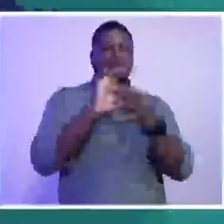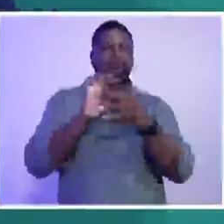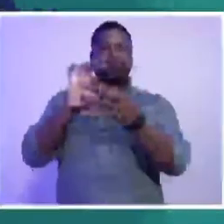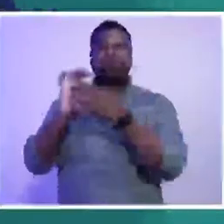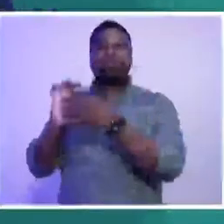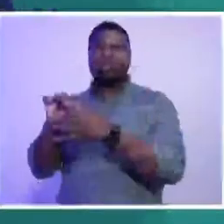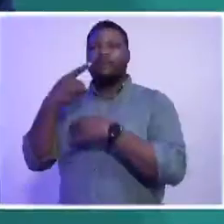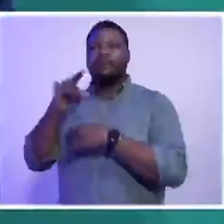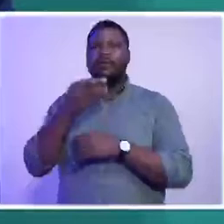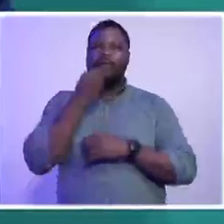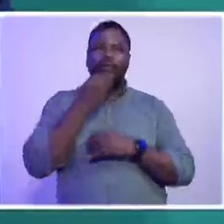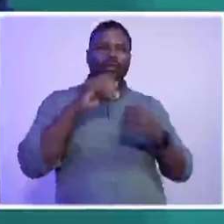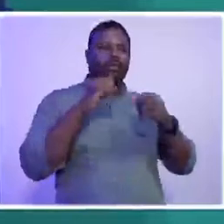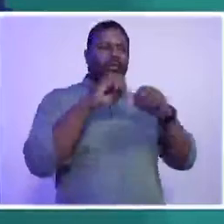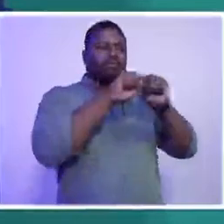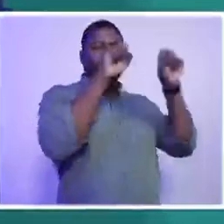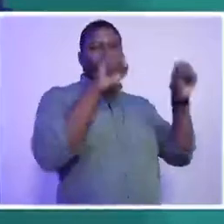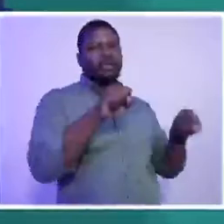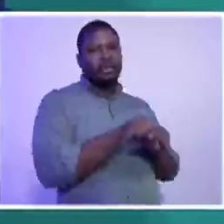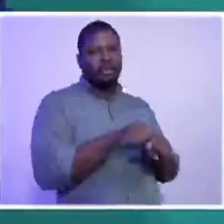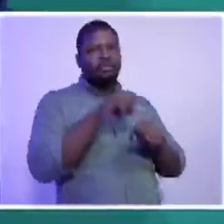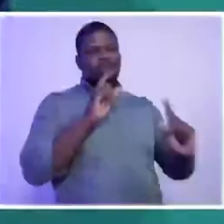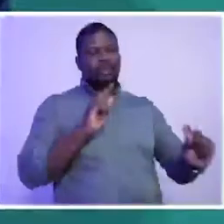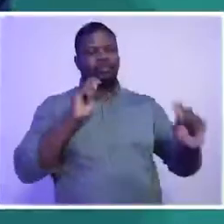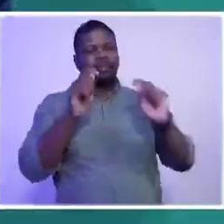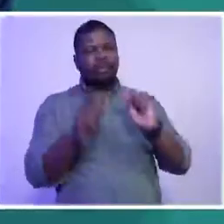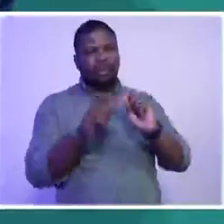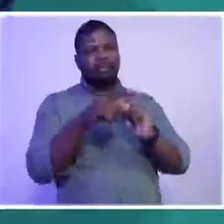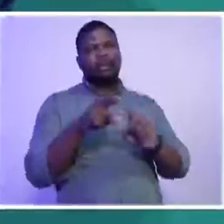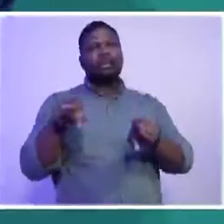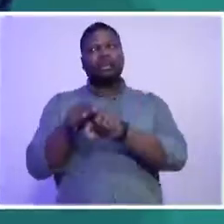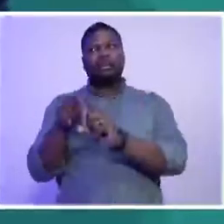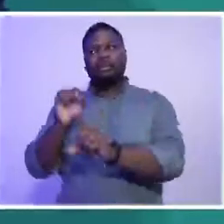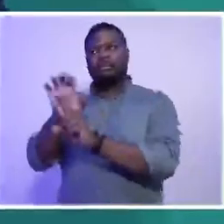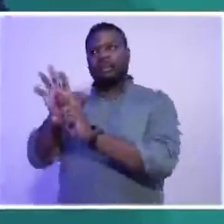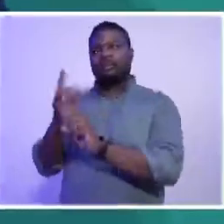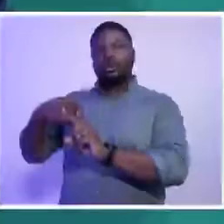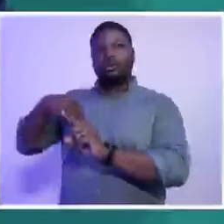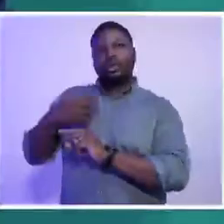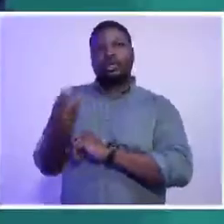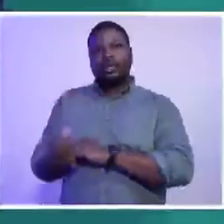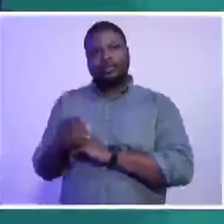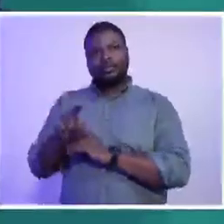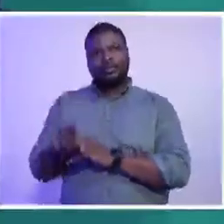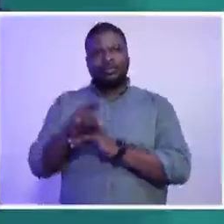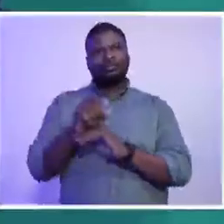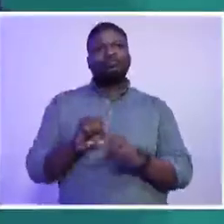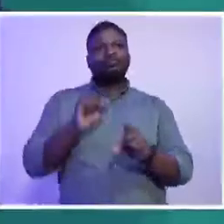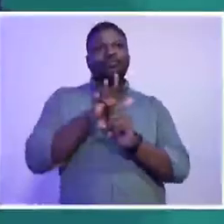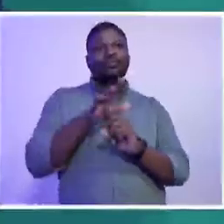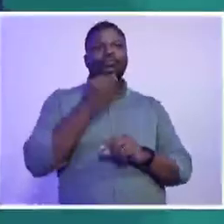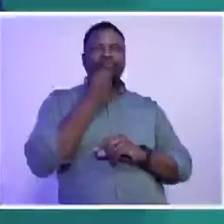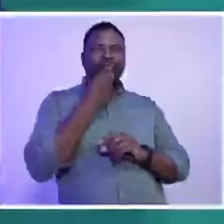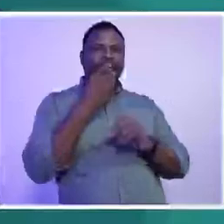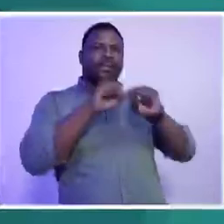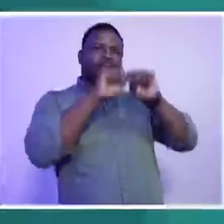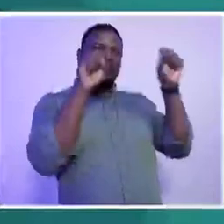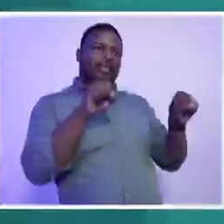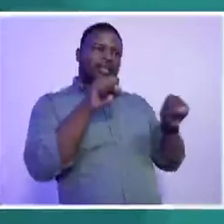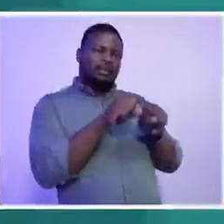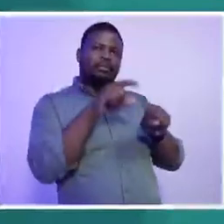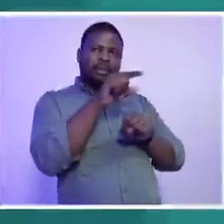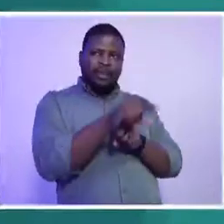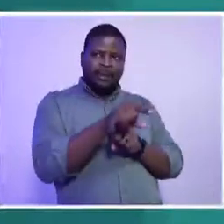systems transformation and impact. The concept of food systems itself shows and